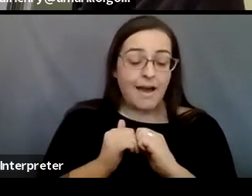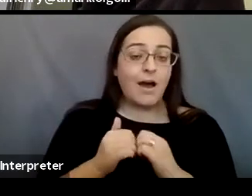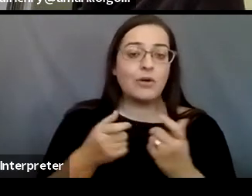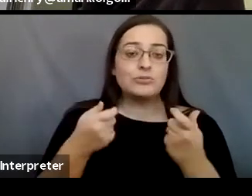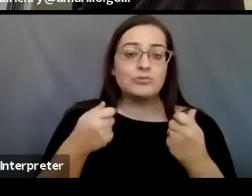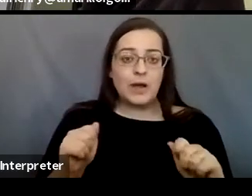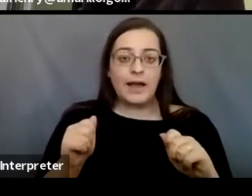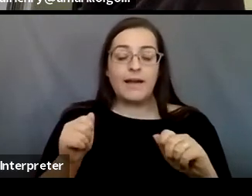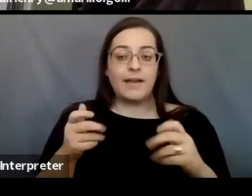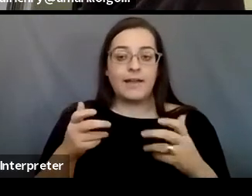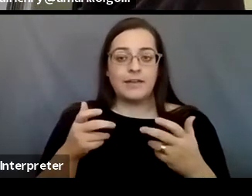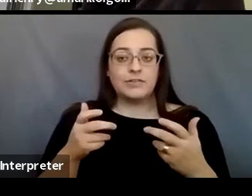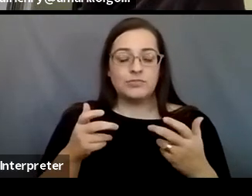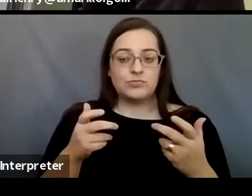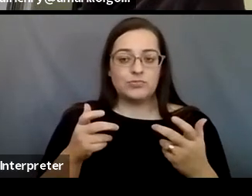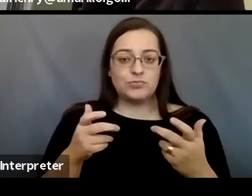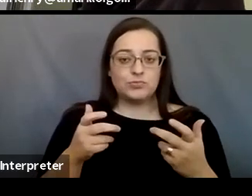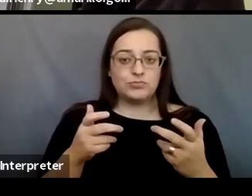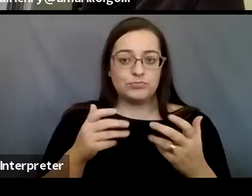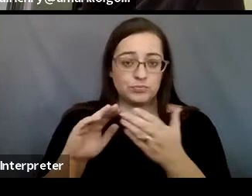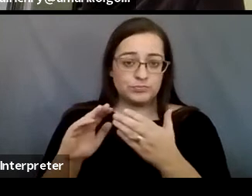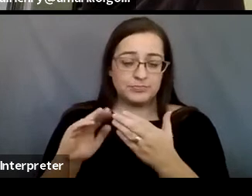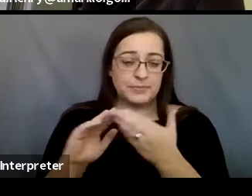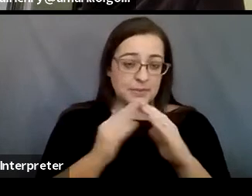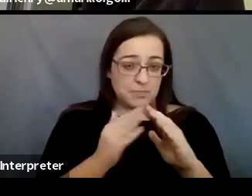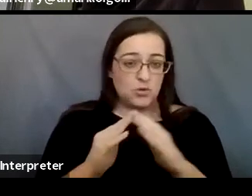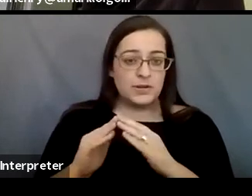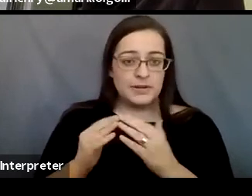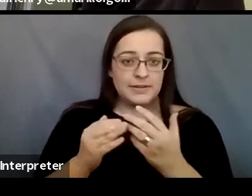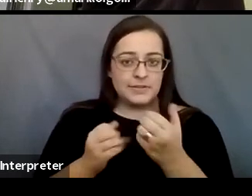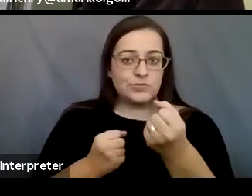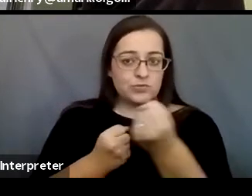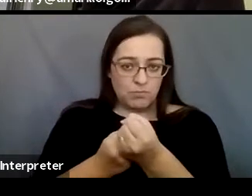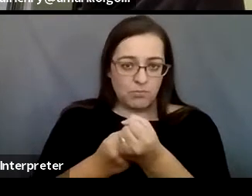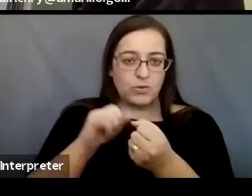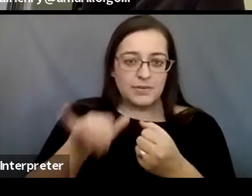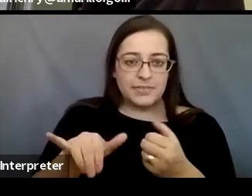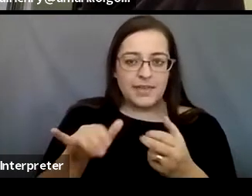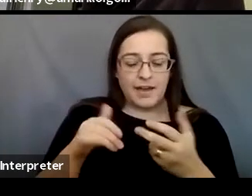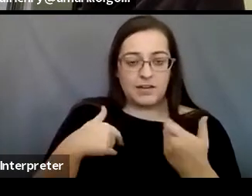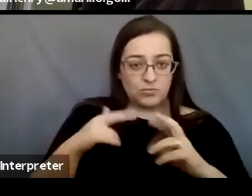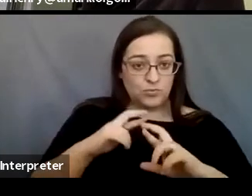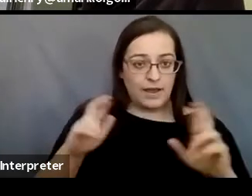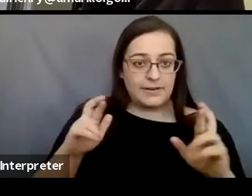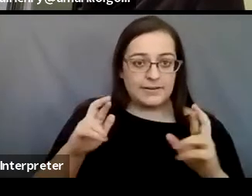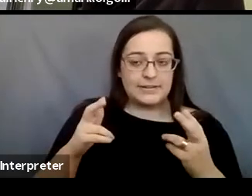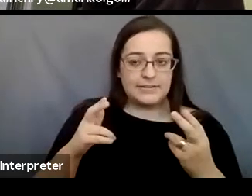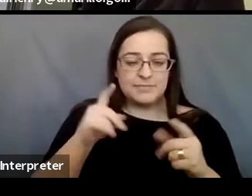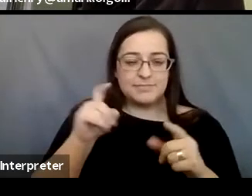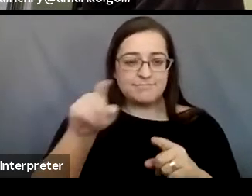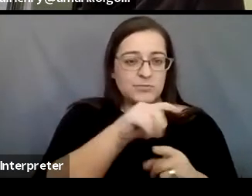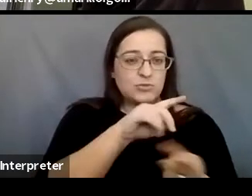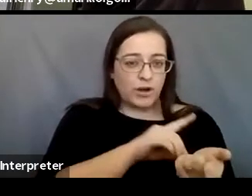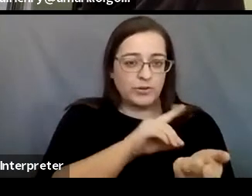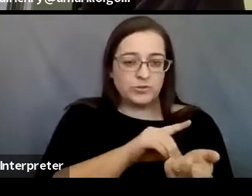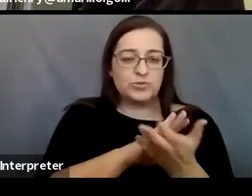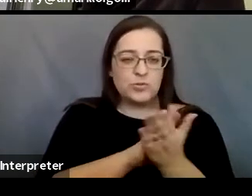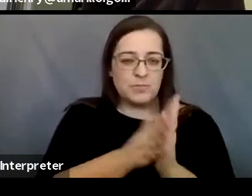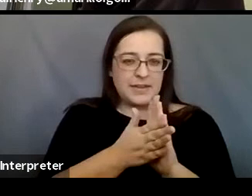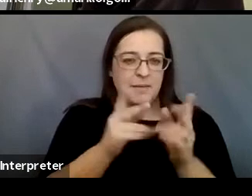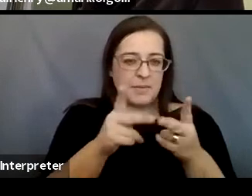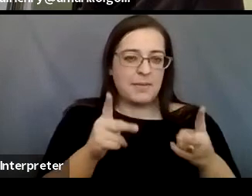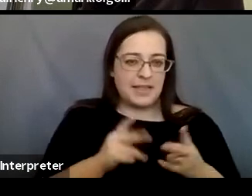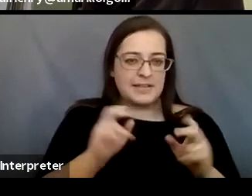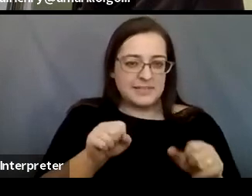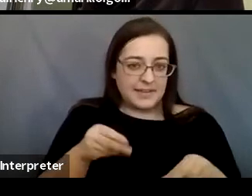to get our community behind us and be offered as providers of that. Pure